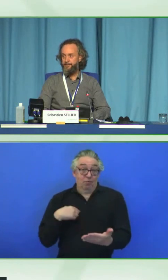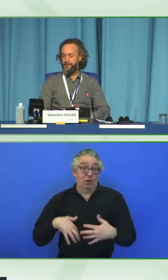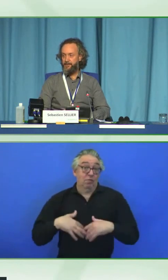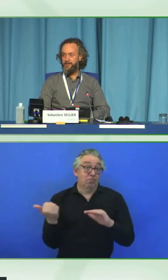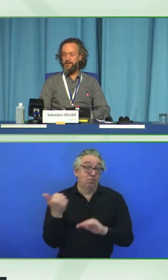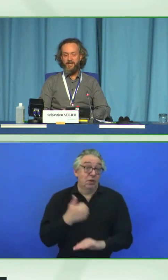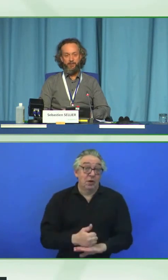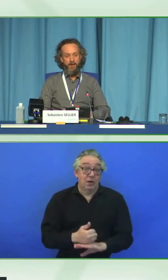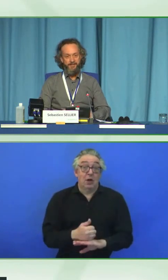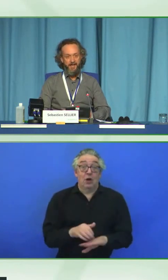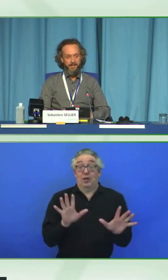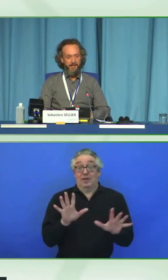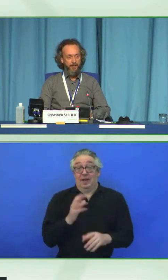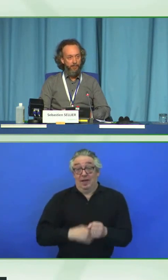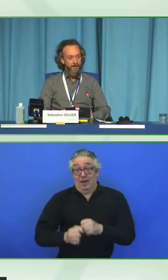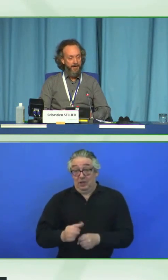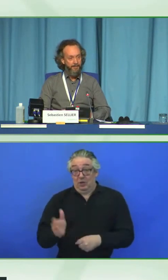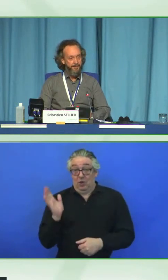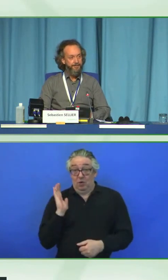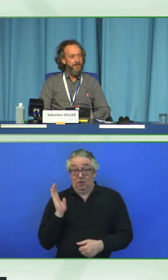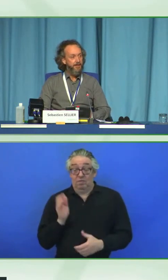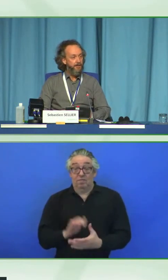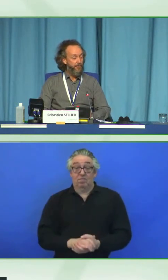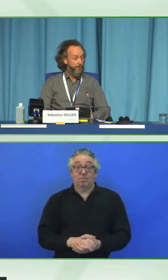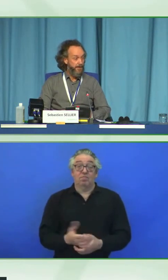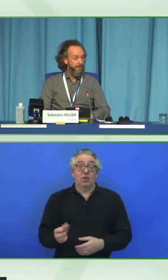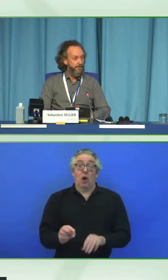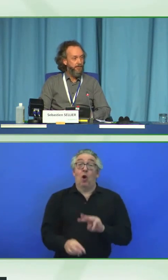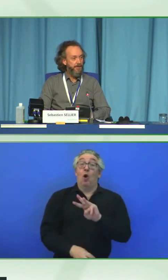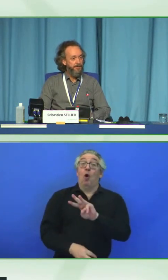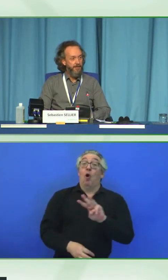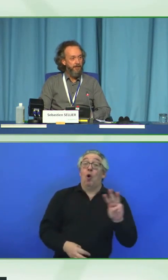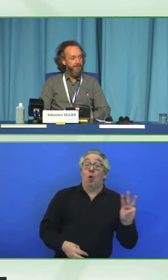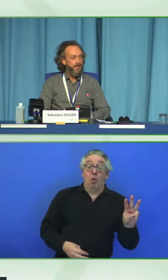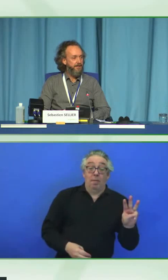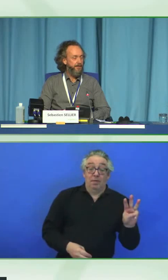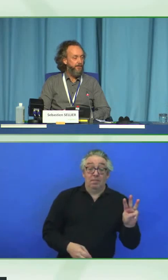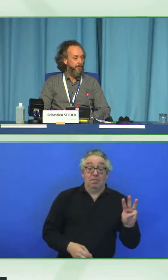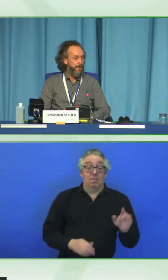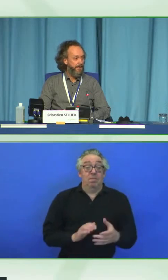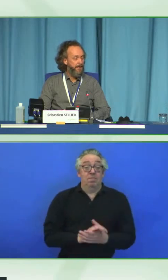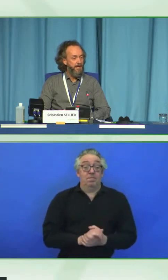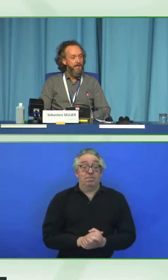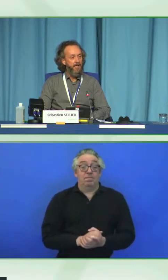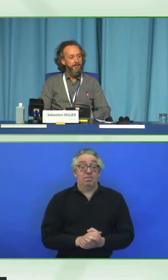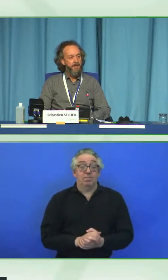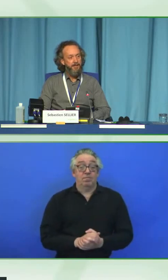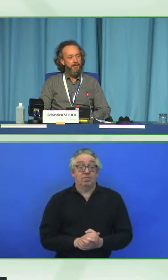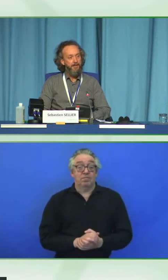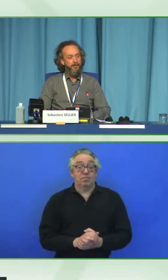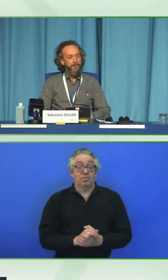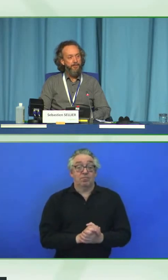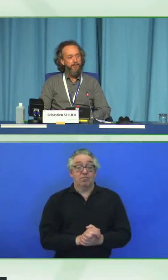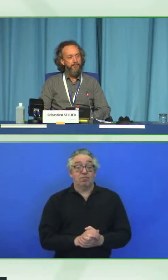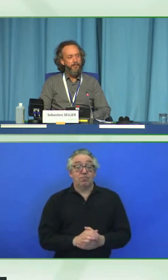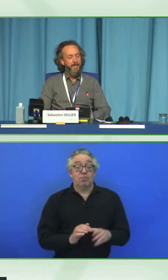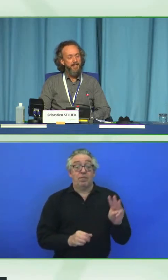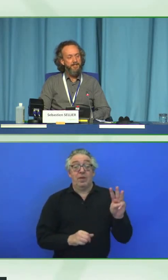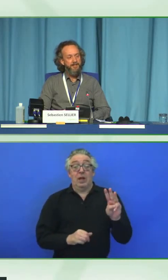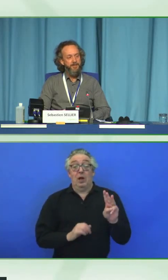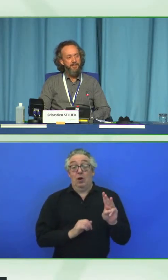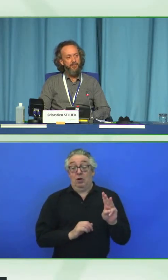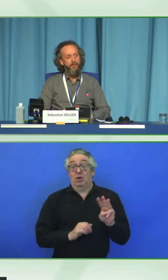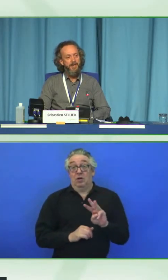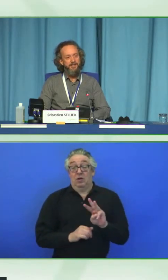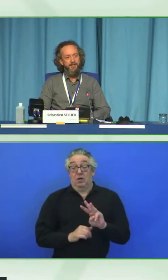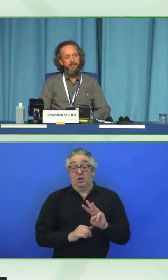dictionary such as a website and a web app, free. You can download it freely. And then